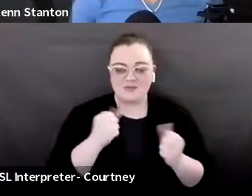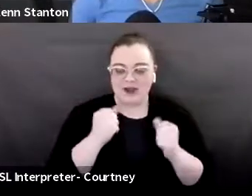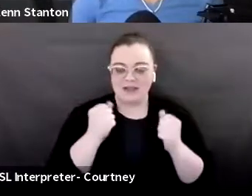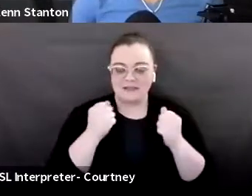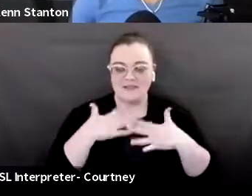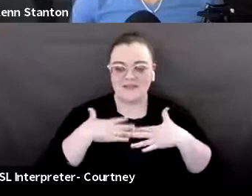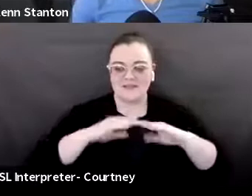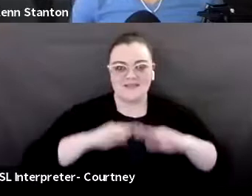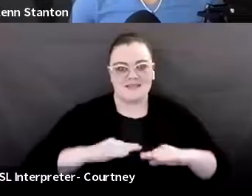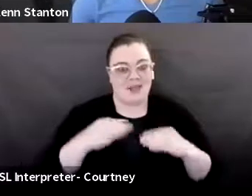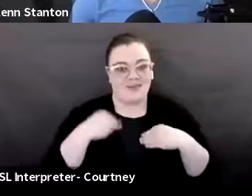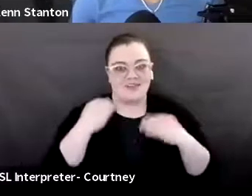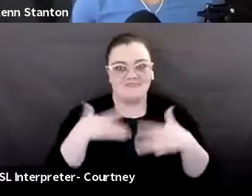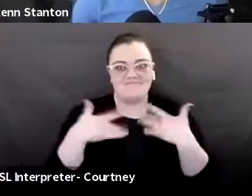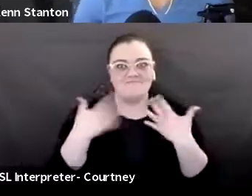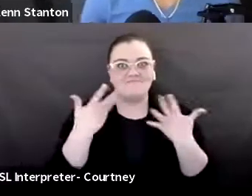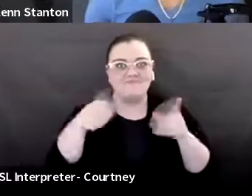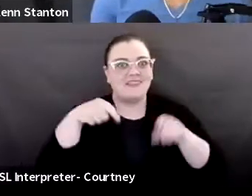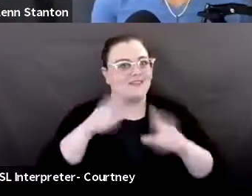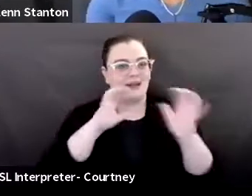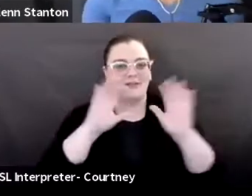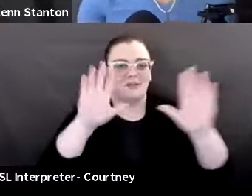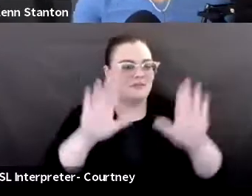just like bursting at the seams. So thank you.